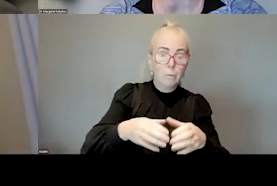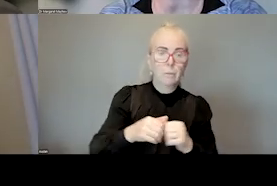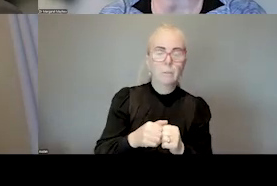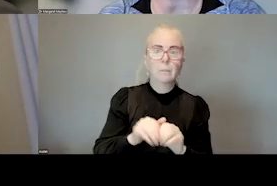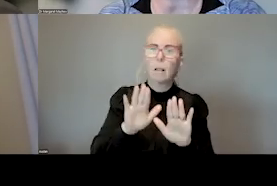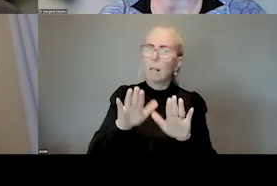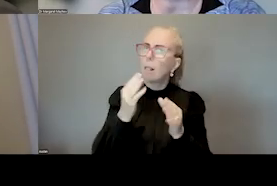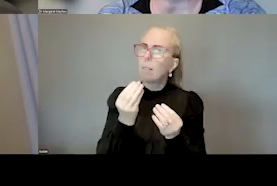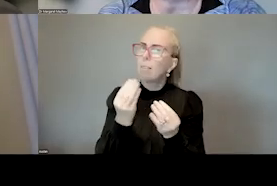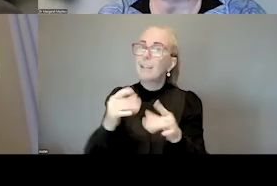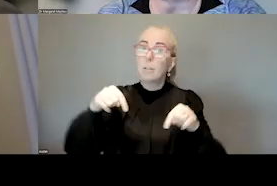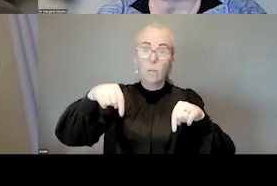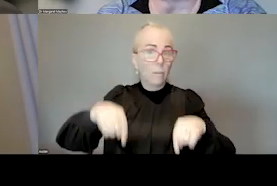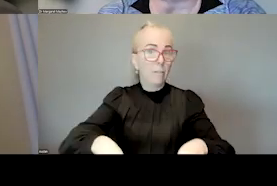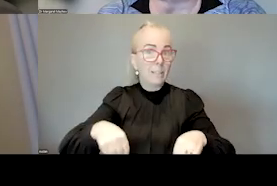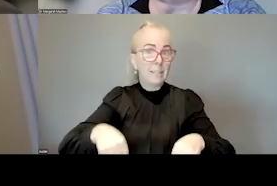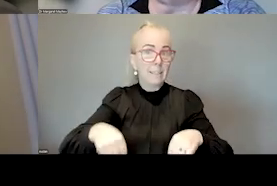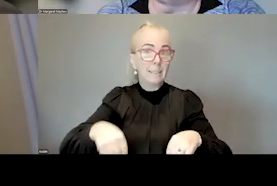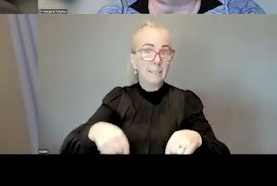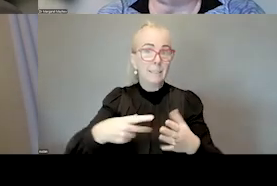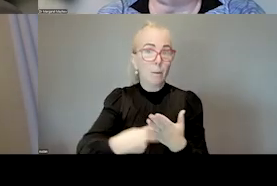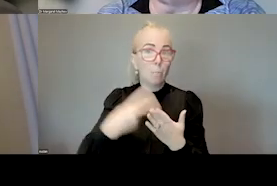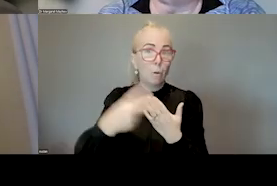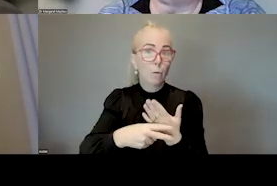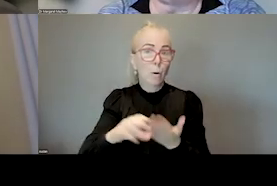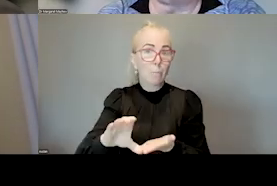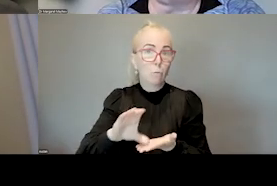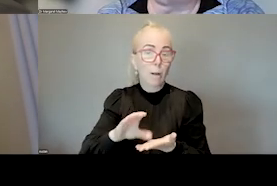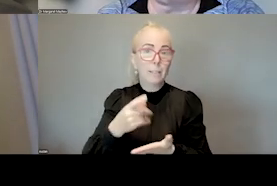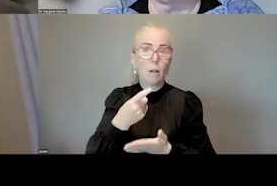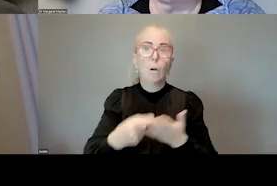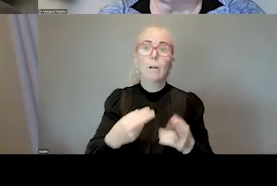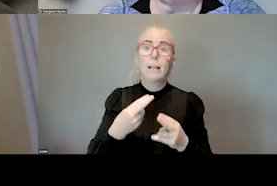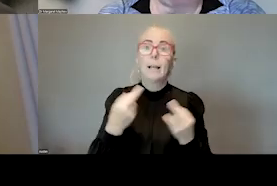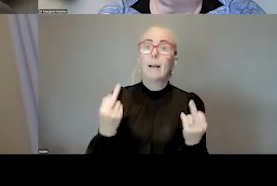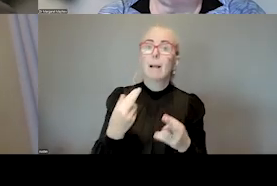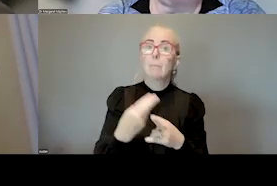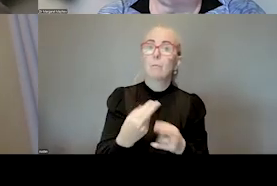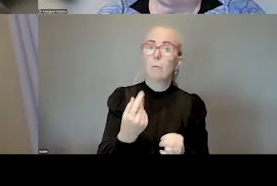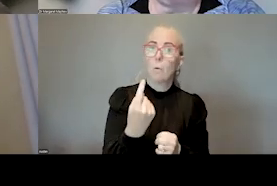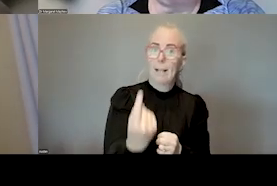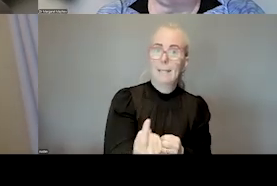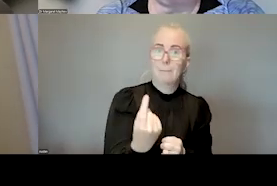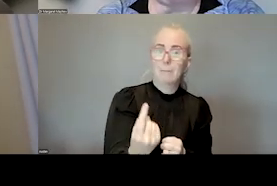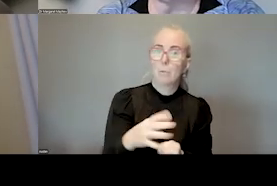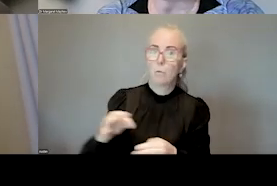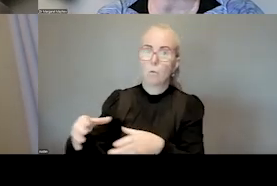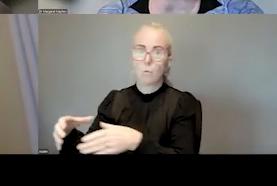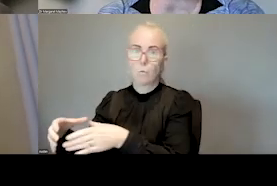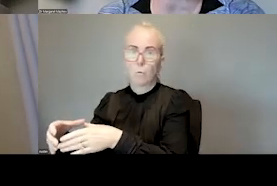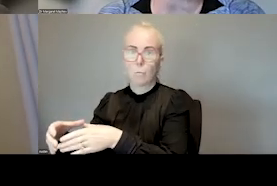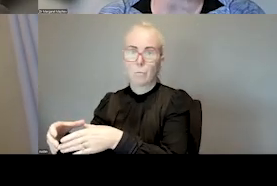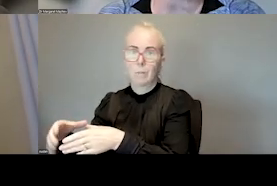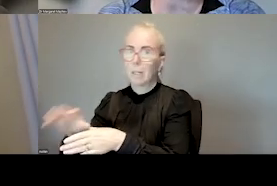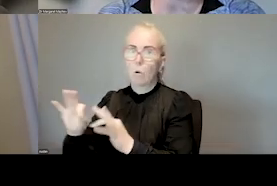is only open to individuals and groups, so not to organizations. So this means individual artists,